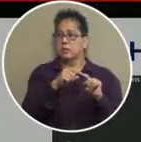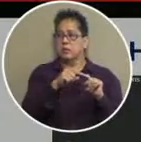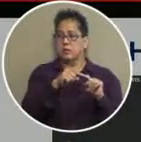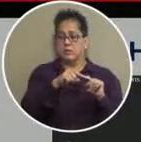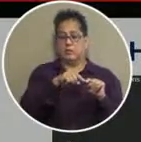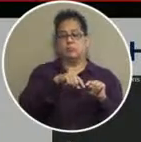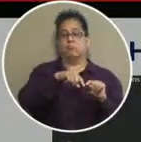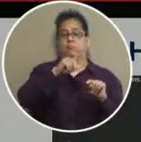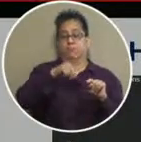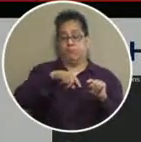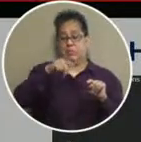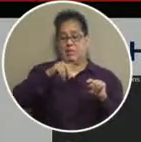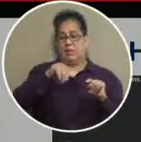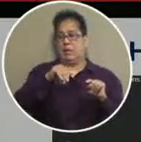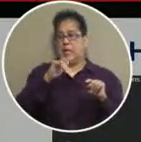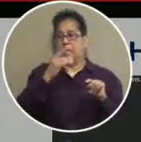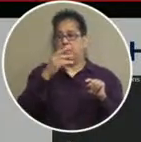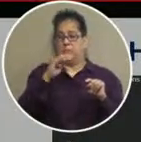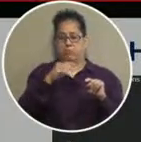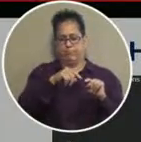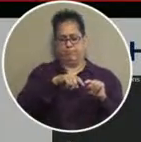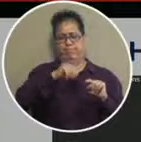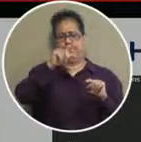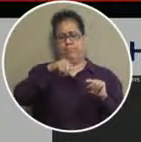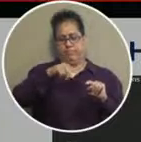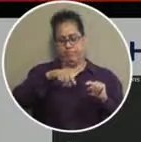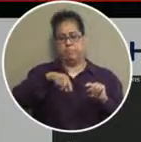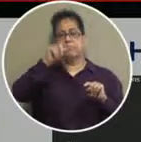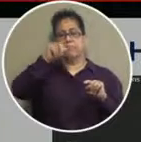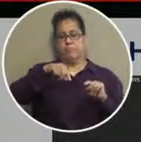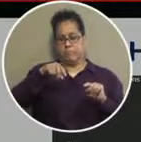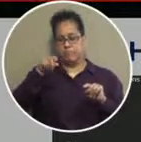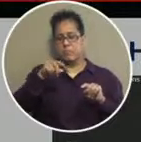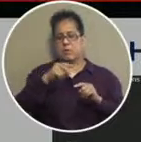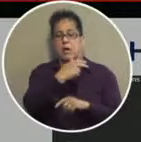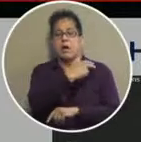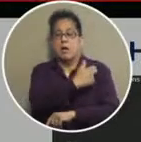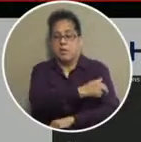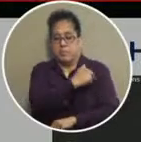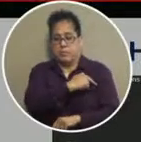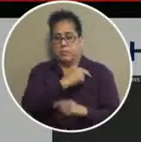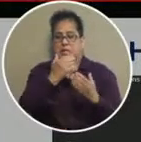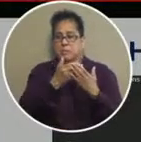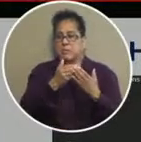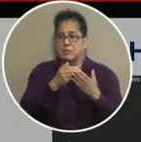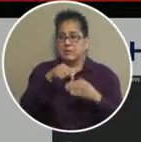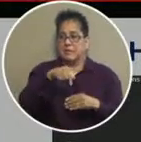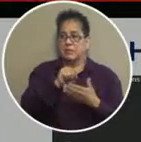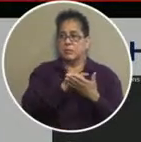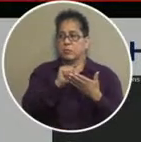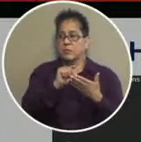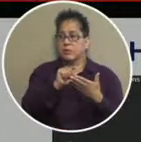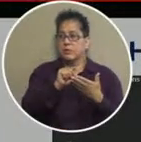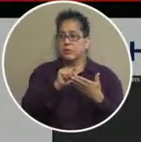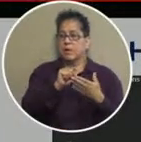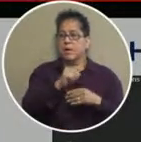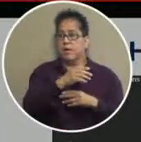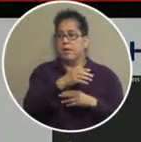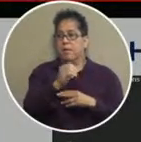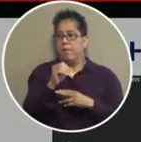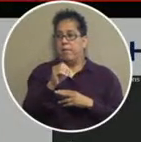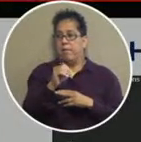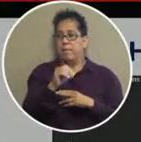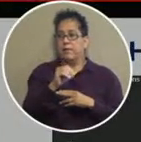line, it has been all the spikes and all the hospitalizations that we've seen it throughout these weeks, and the shaded